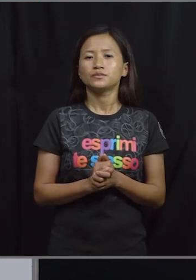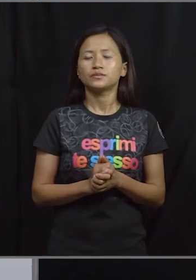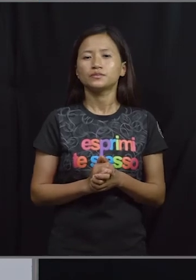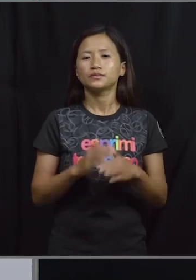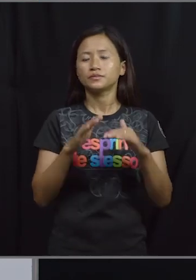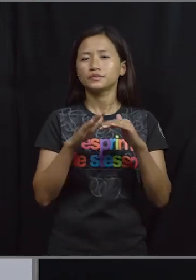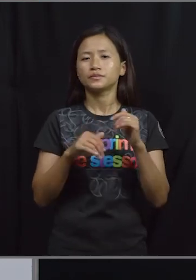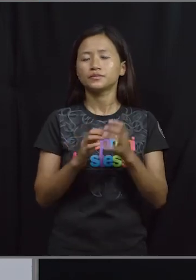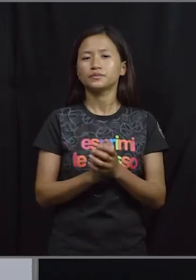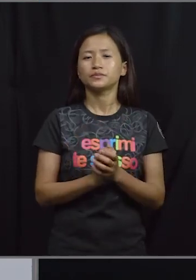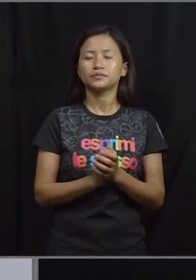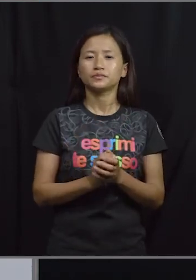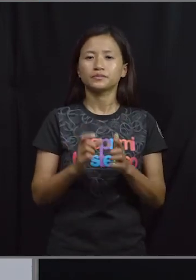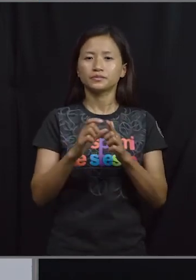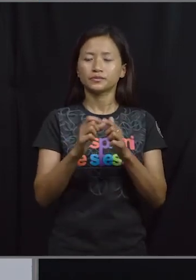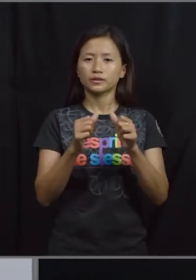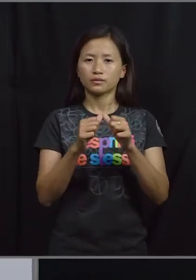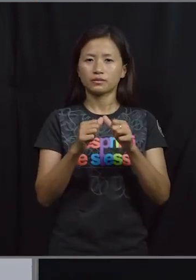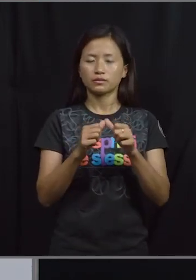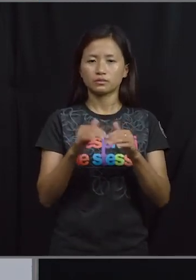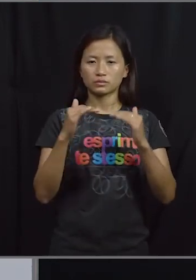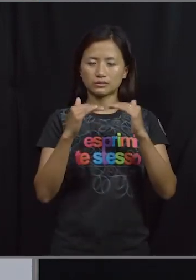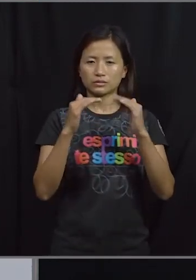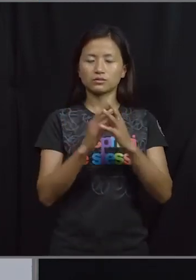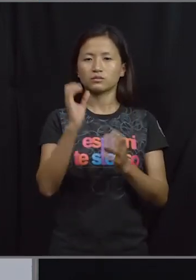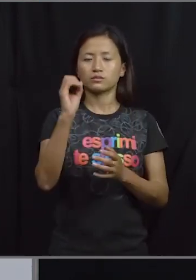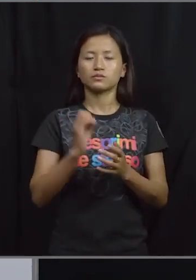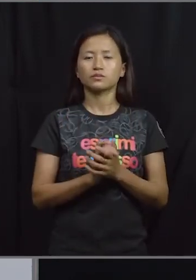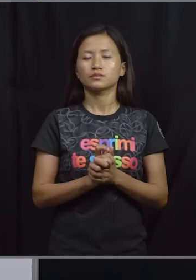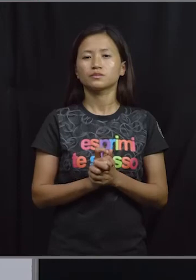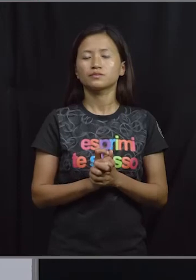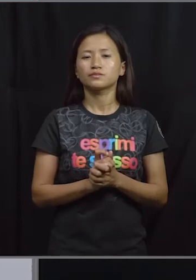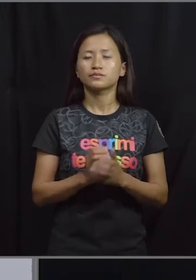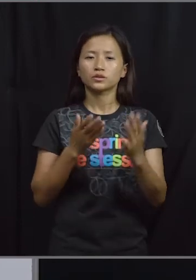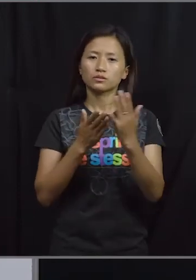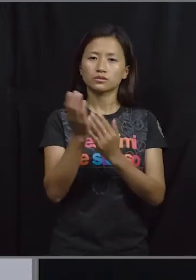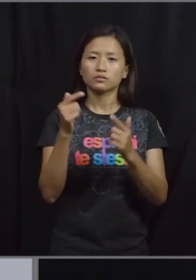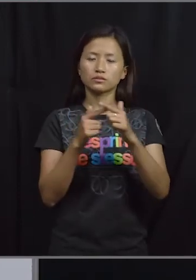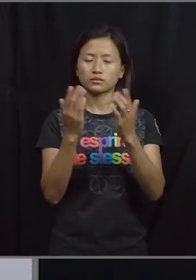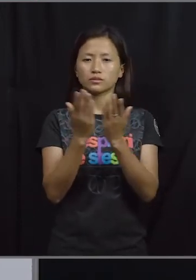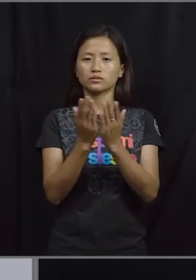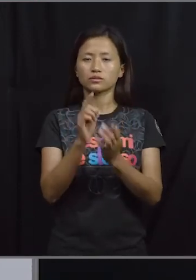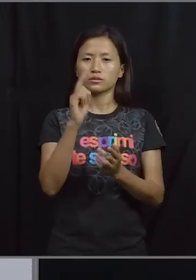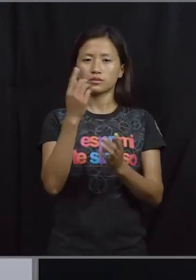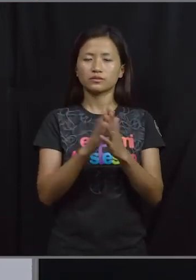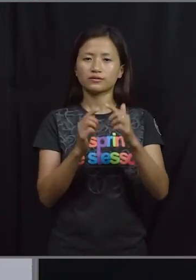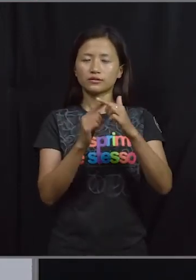then determinant of A is not equal to 0, right? If you go through your textbook, you will find one